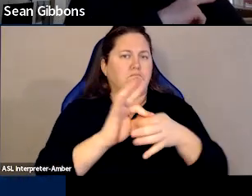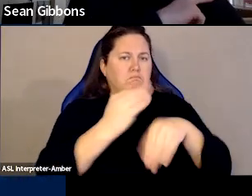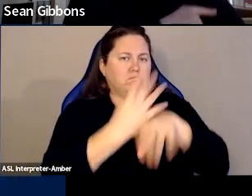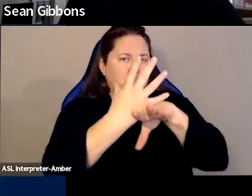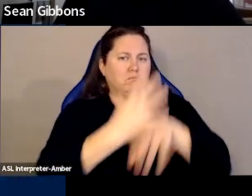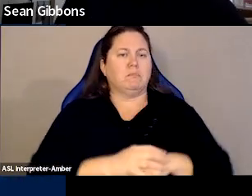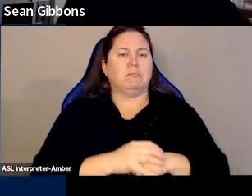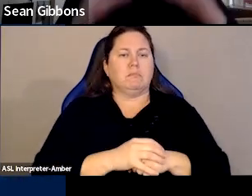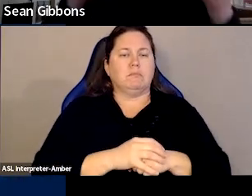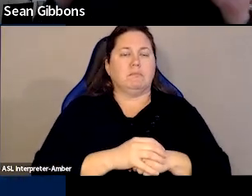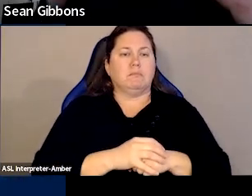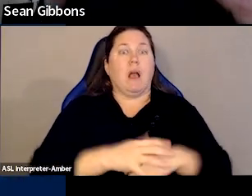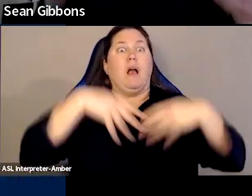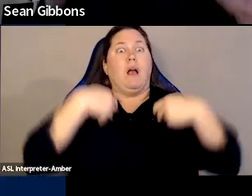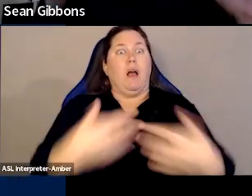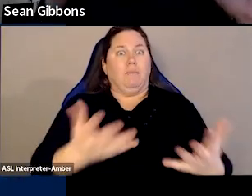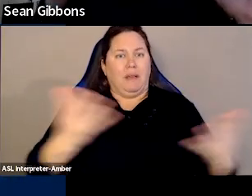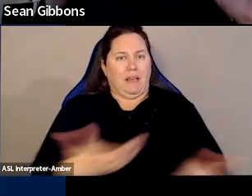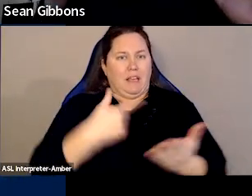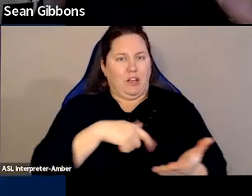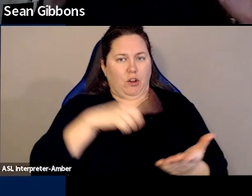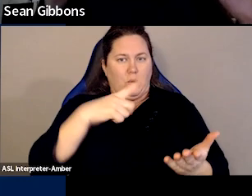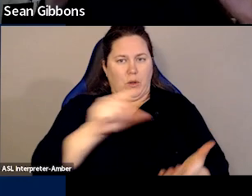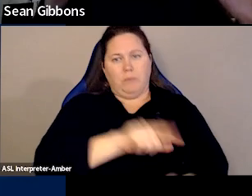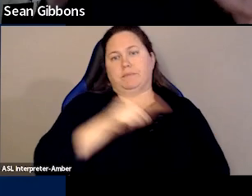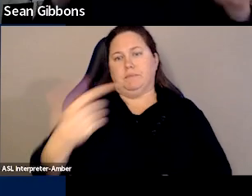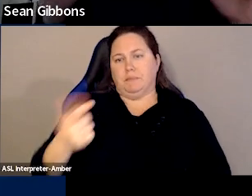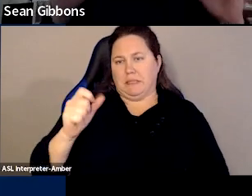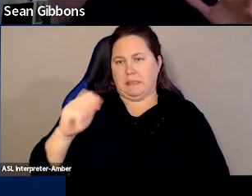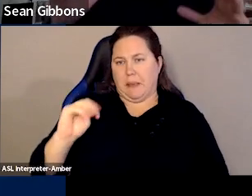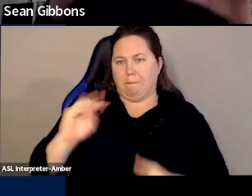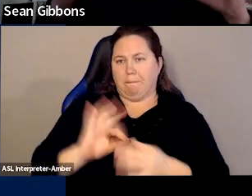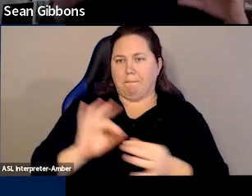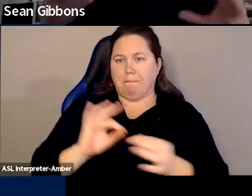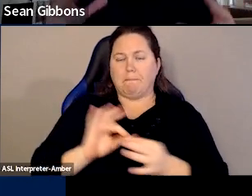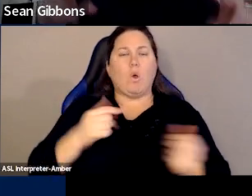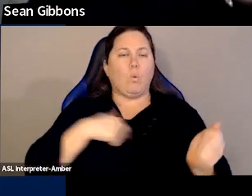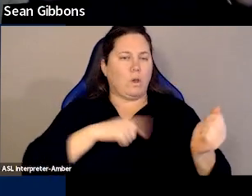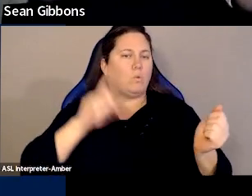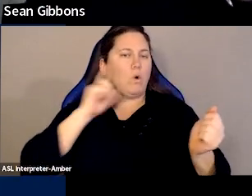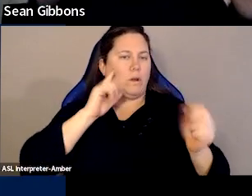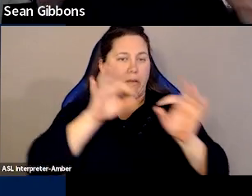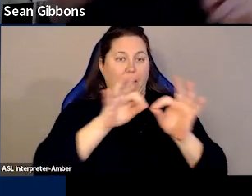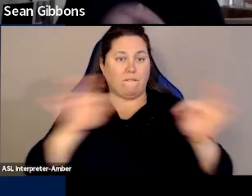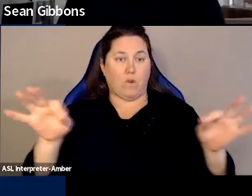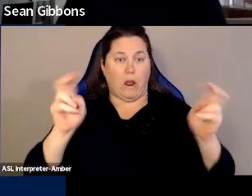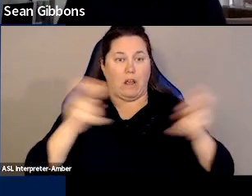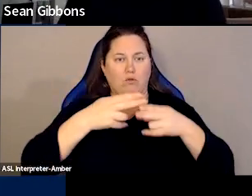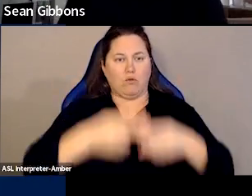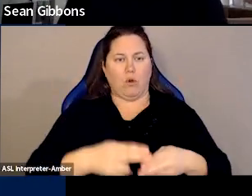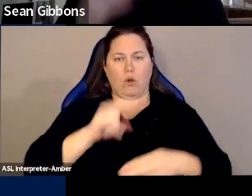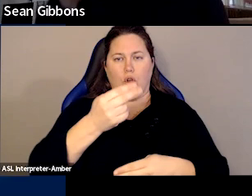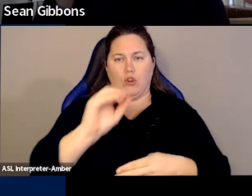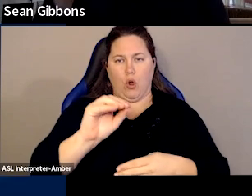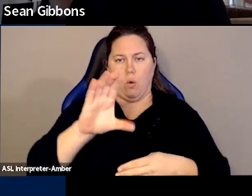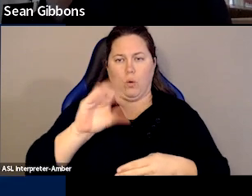more. Let's move ahead. Here we go. So I'm about to pass it over to Sam. We're going to hear a lot about this phrase, no code.